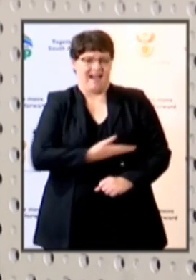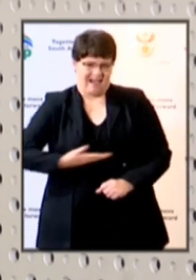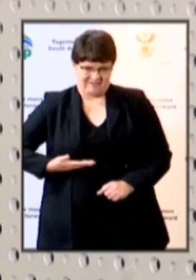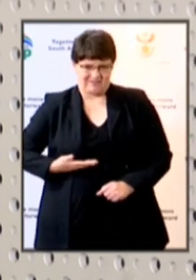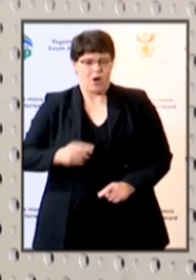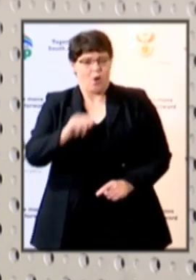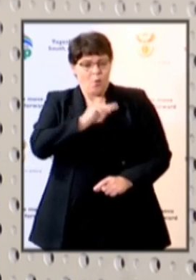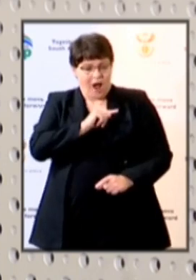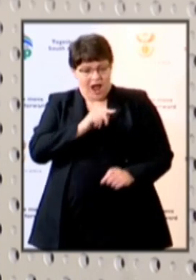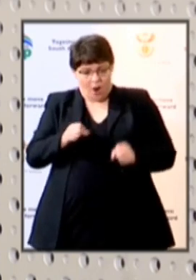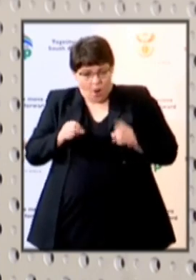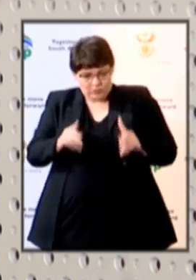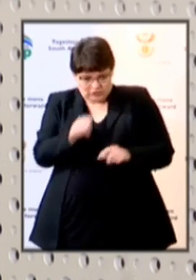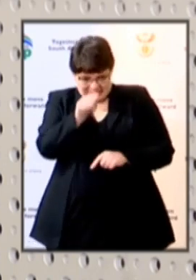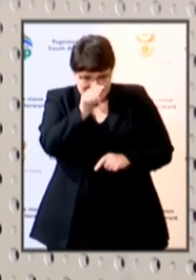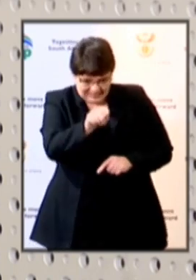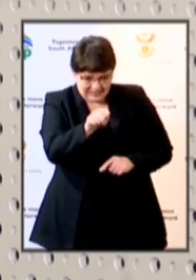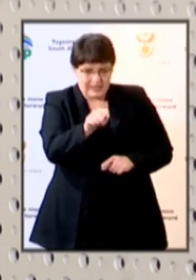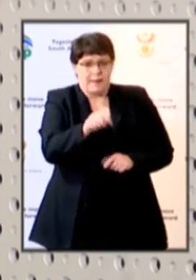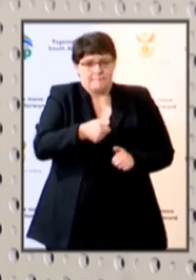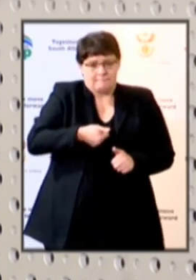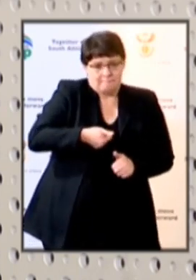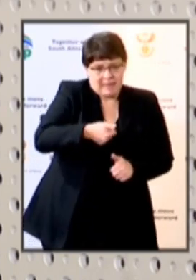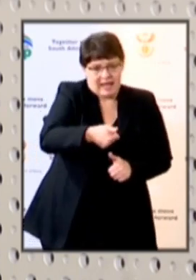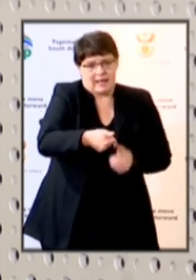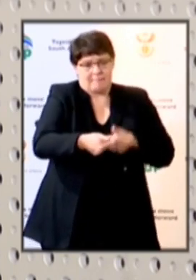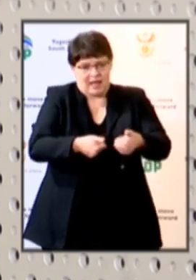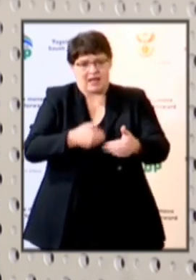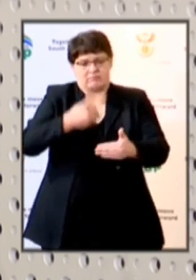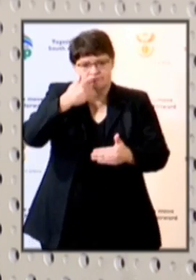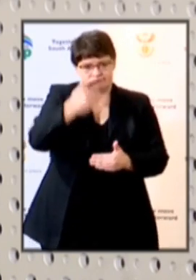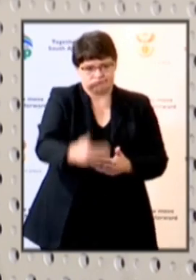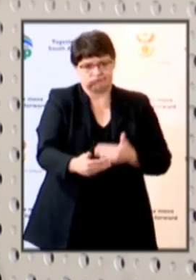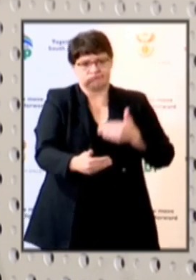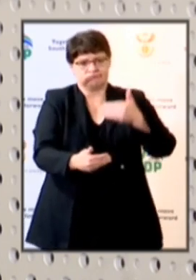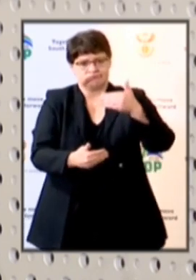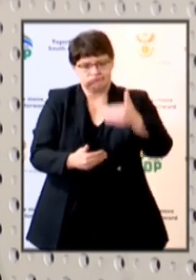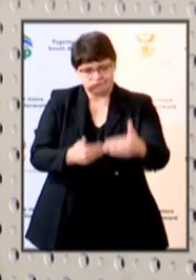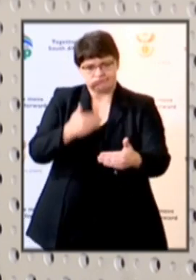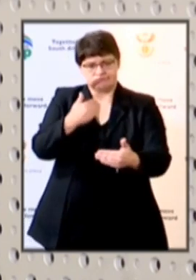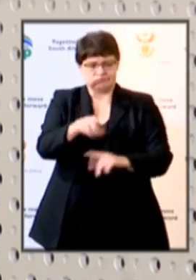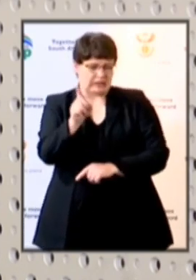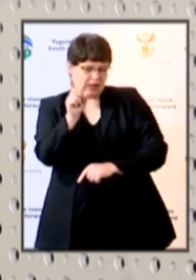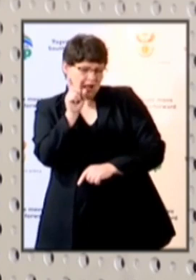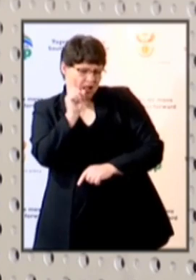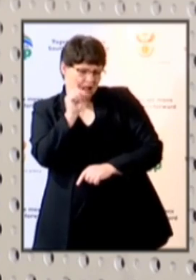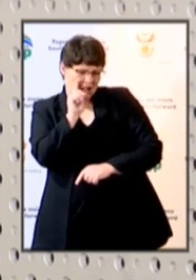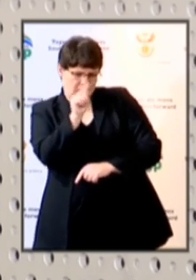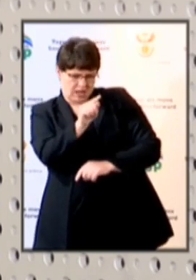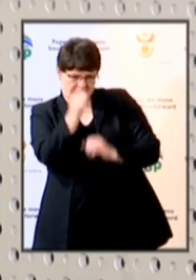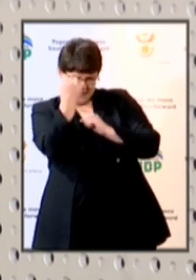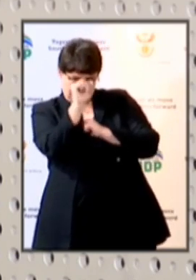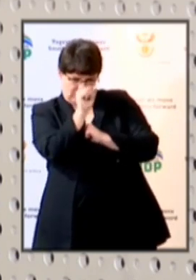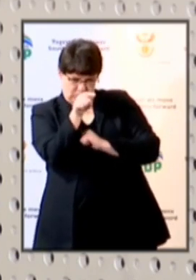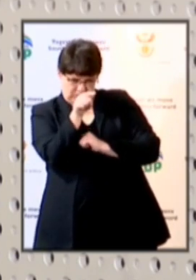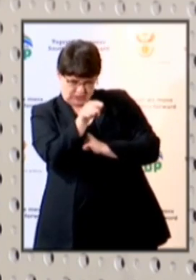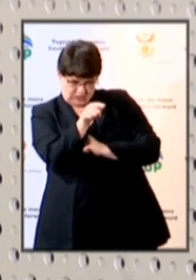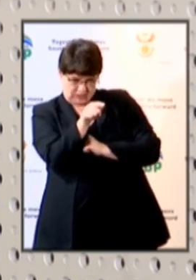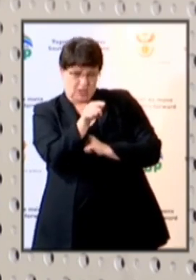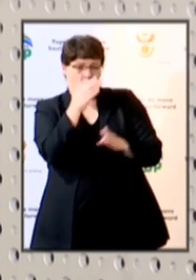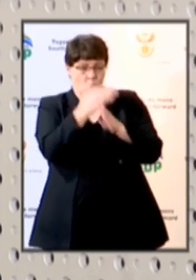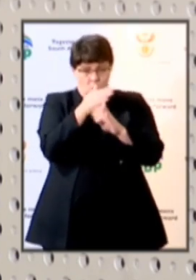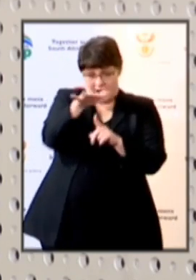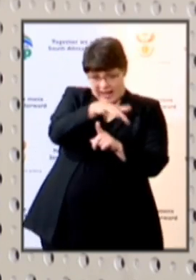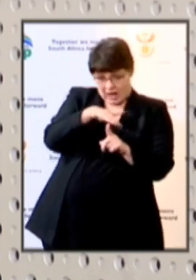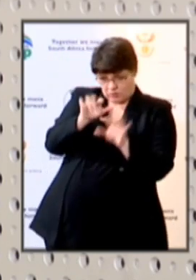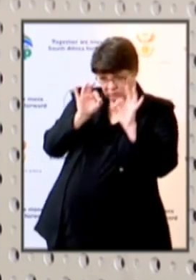an opportunity for a phased return to work. We need to begin to test the systems at factory gates, at work